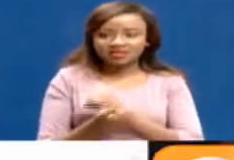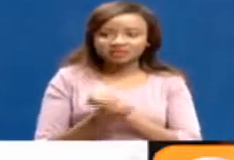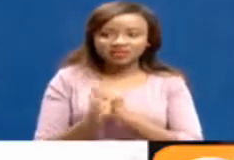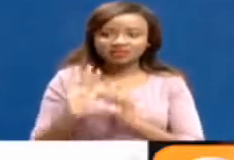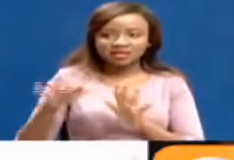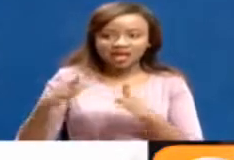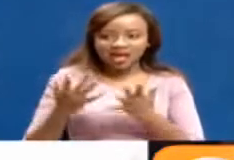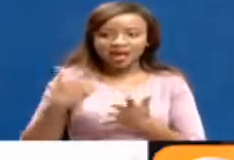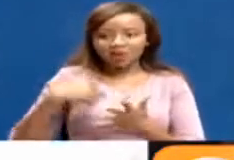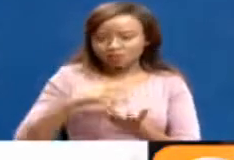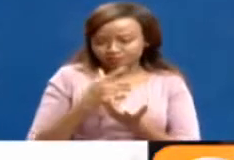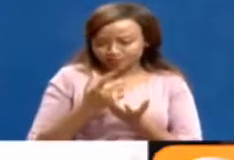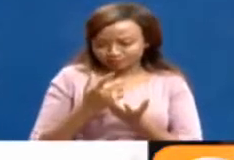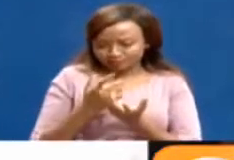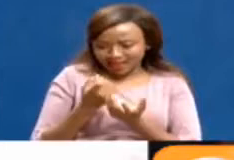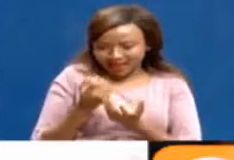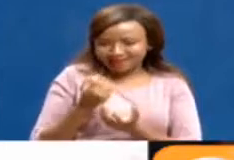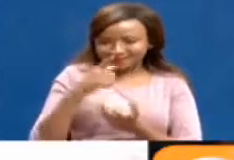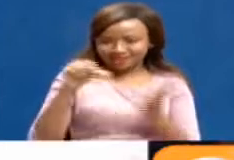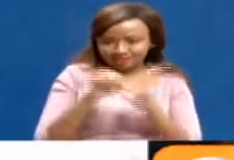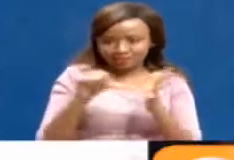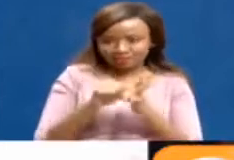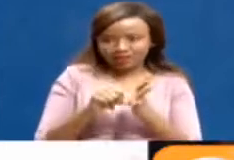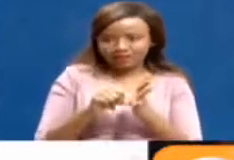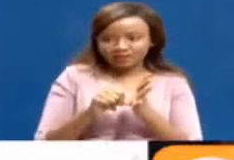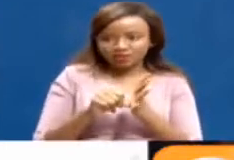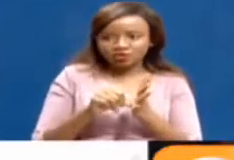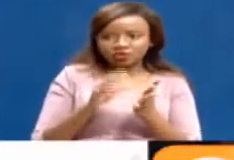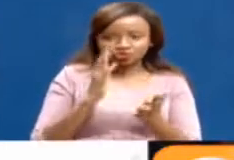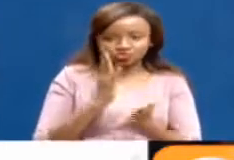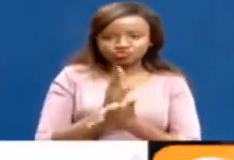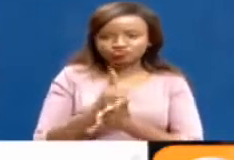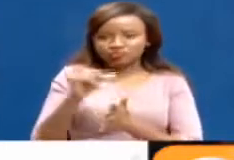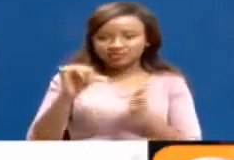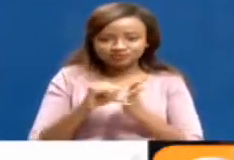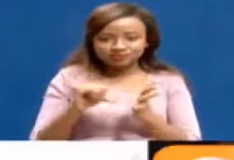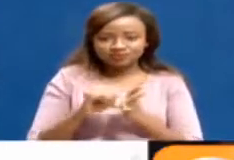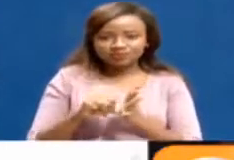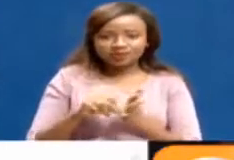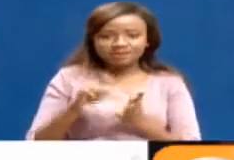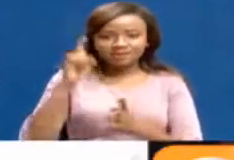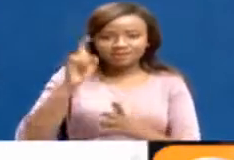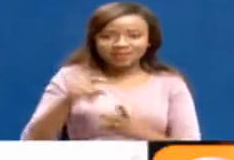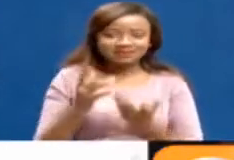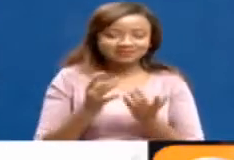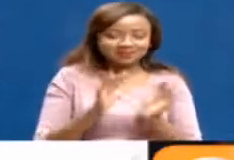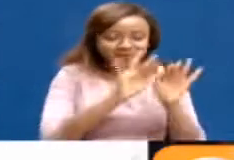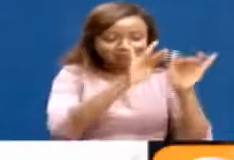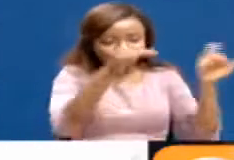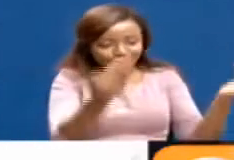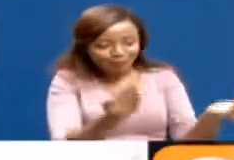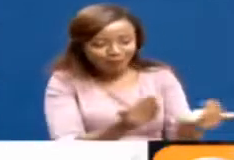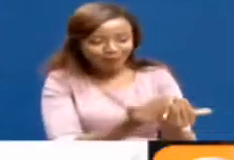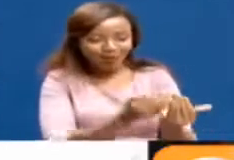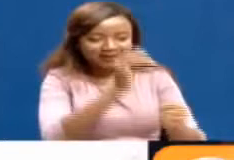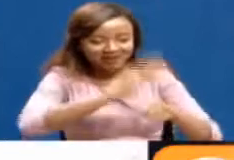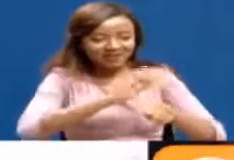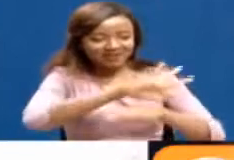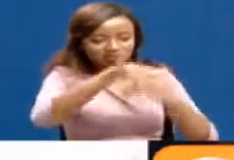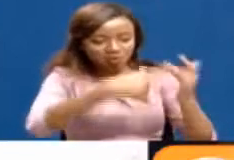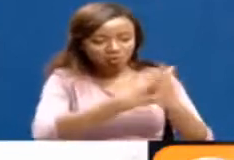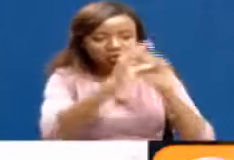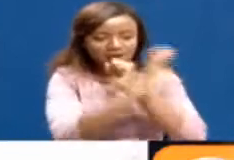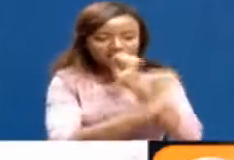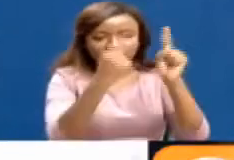a pandemic, how it is declared, because a pandemic must be one of a global nature, and the World Health Organization communicates, the Cabinet